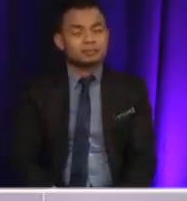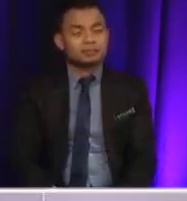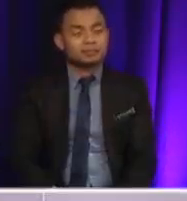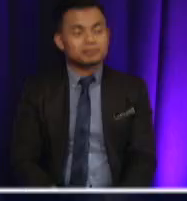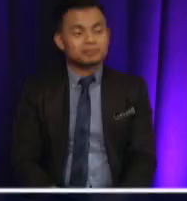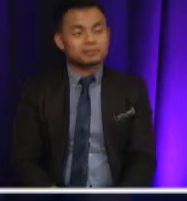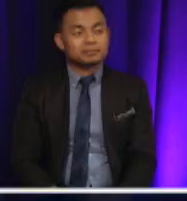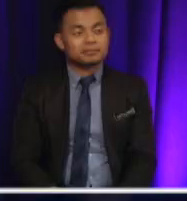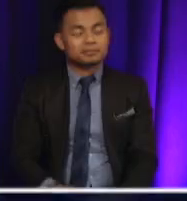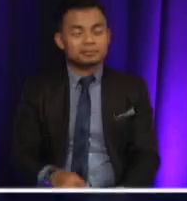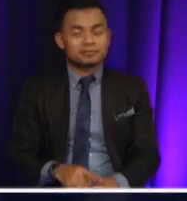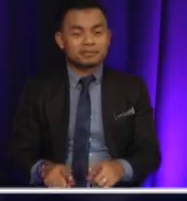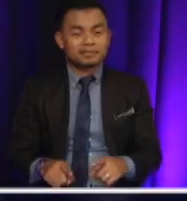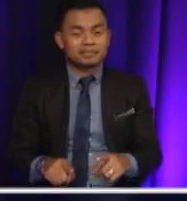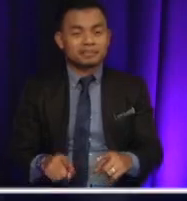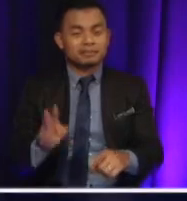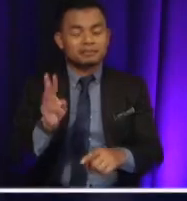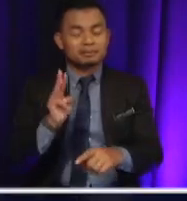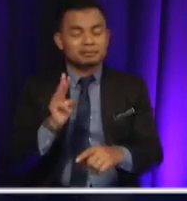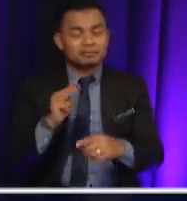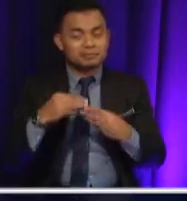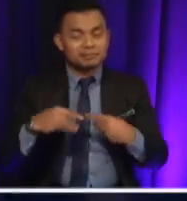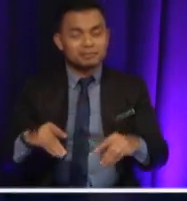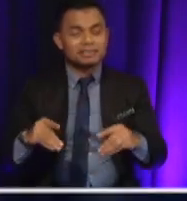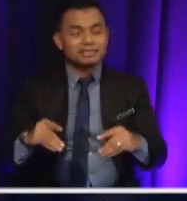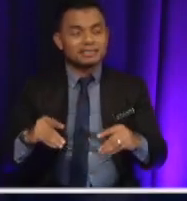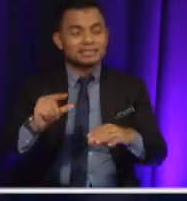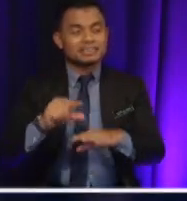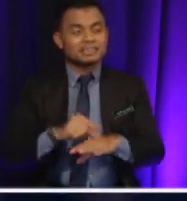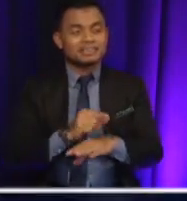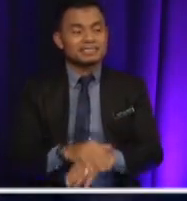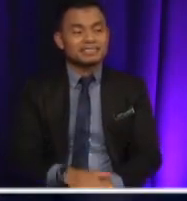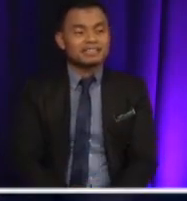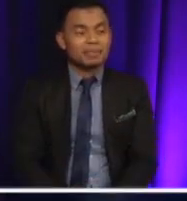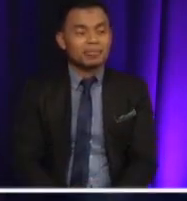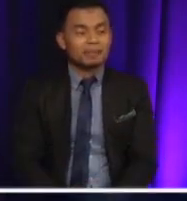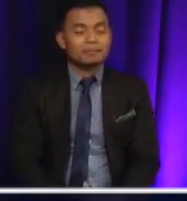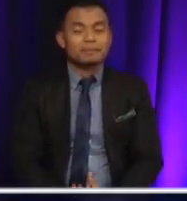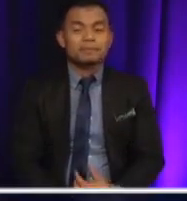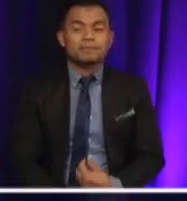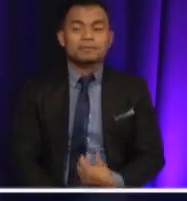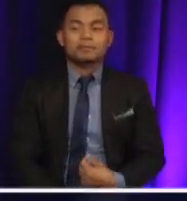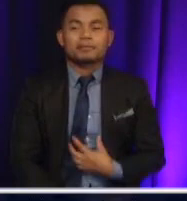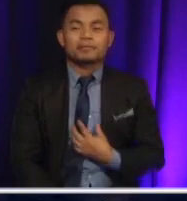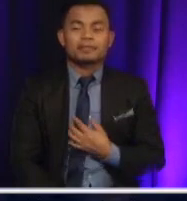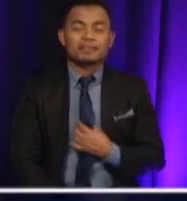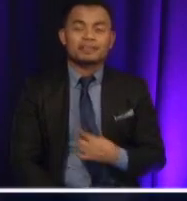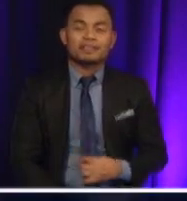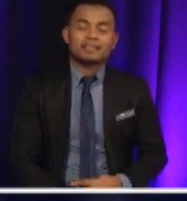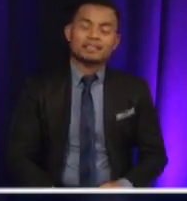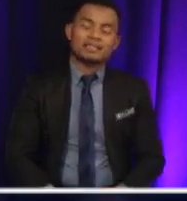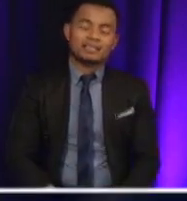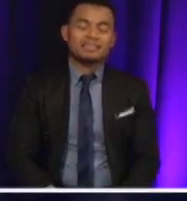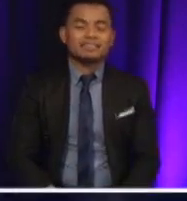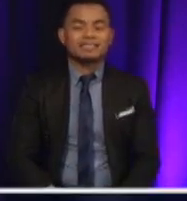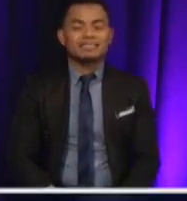my favorite. You still remember it until now. Just it reminded me when you said the things that you have Yes. forgotten. Oh, wonderful. Thank